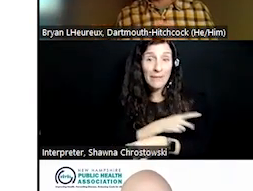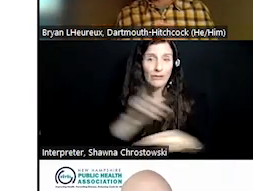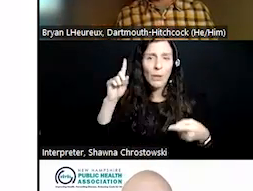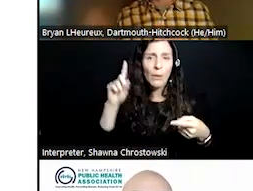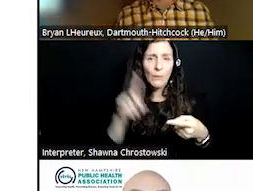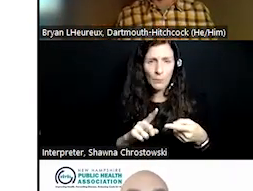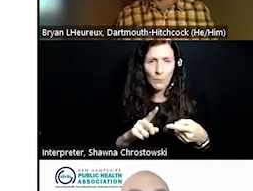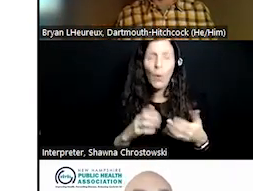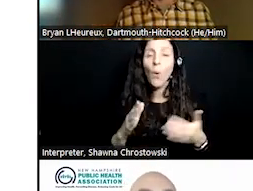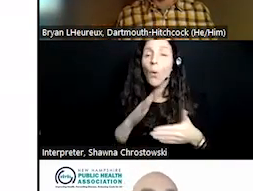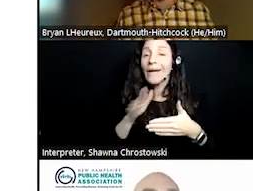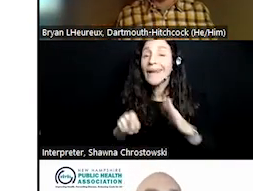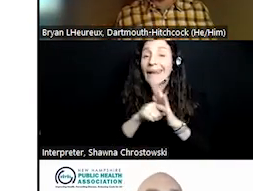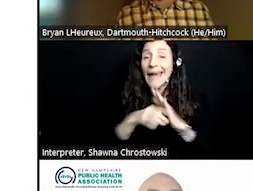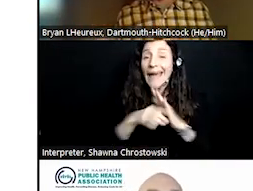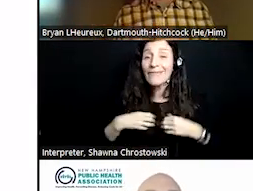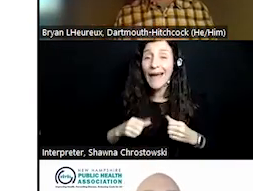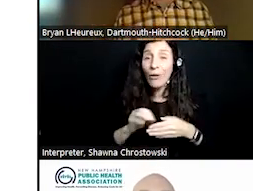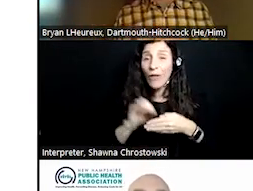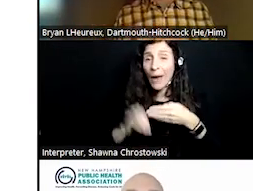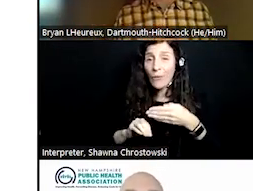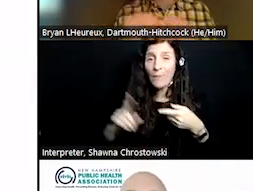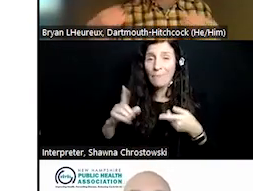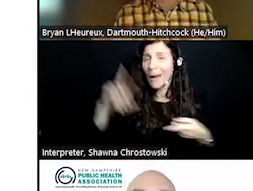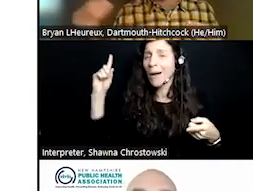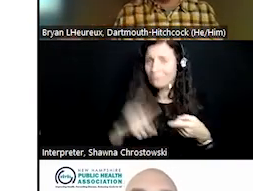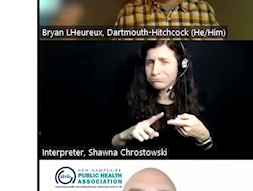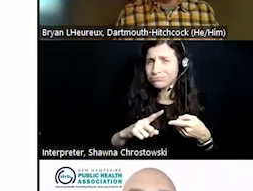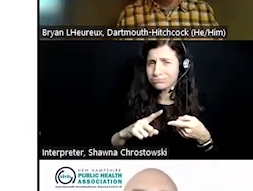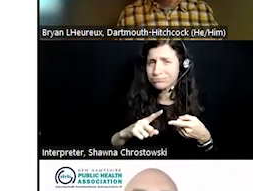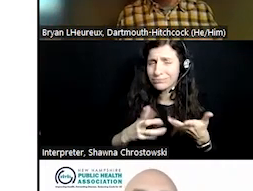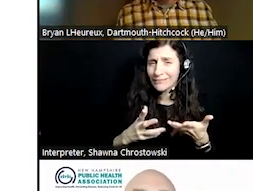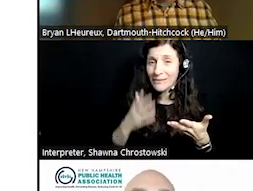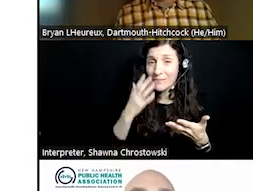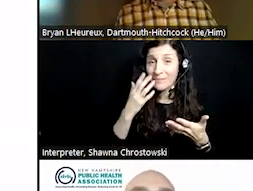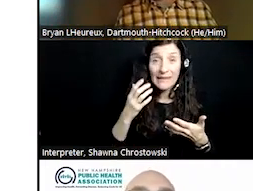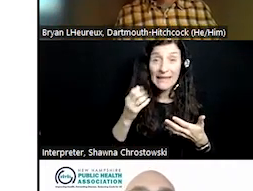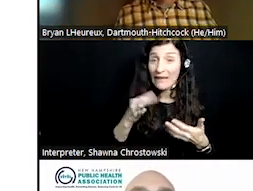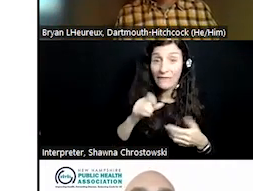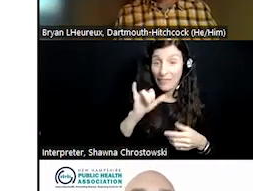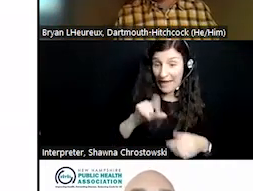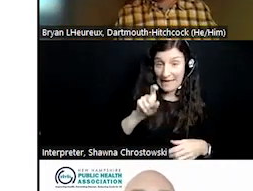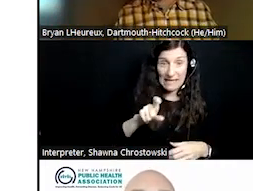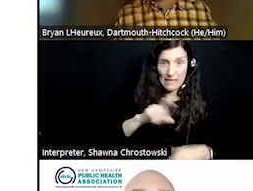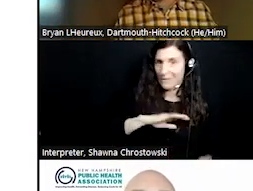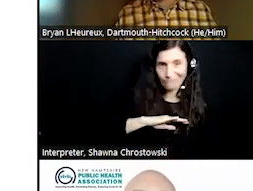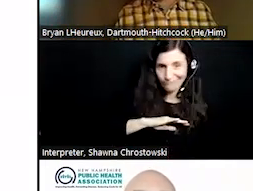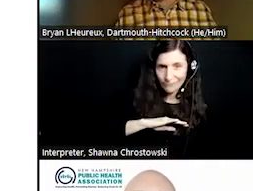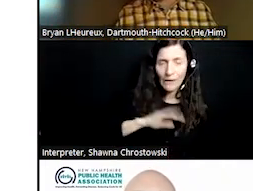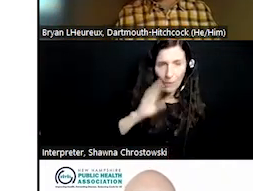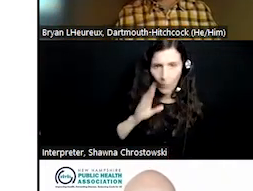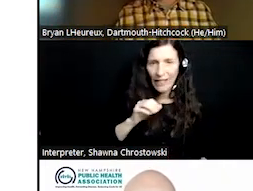negative health outcome associated with that need going unmet. So that is how we are able